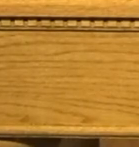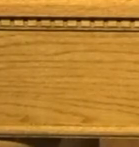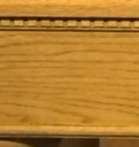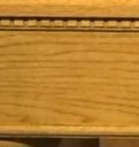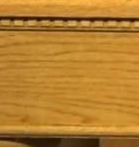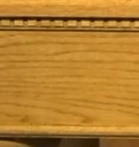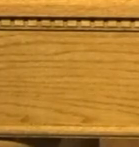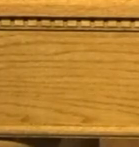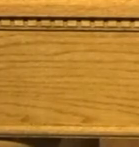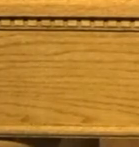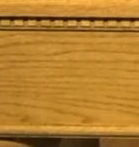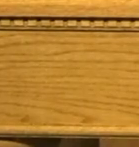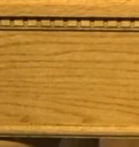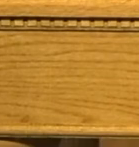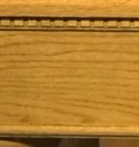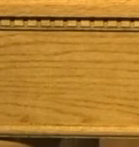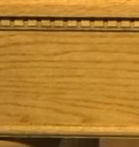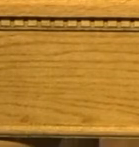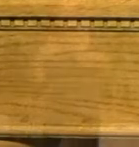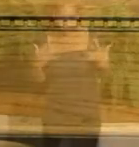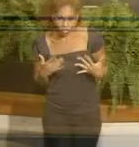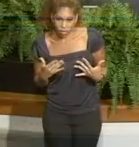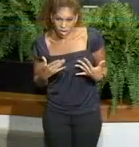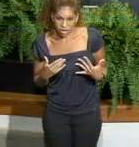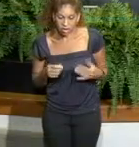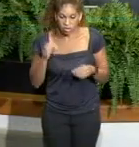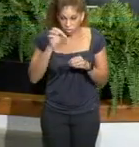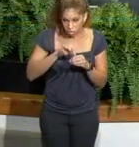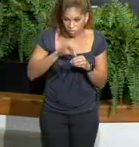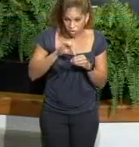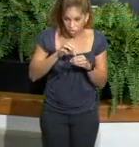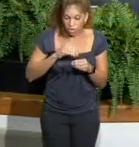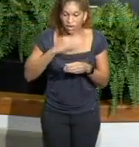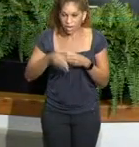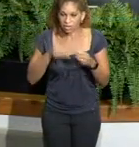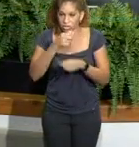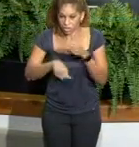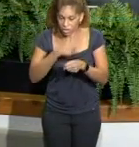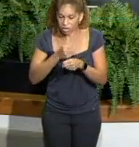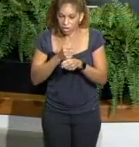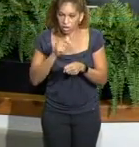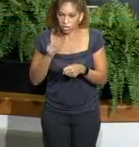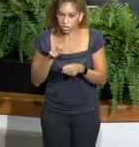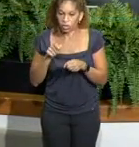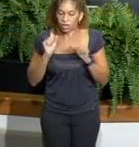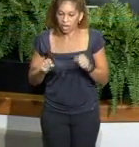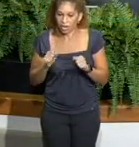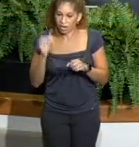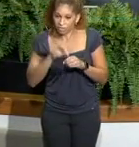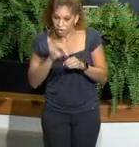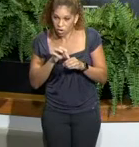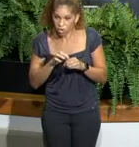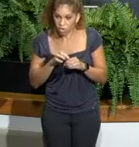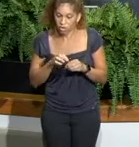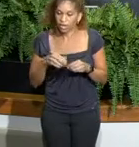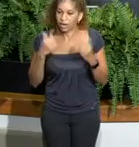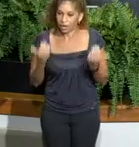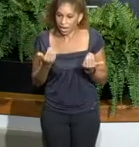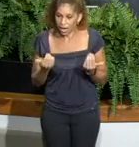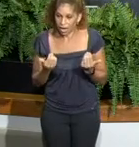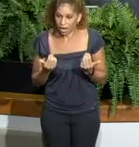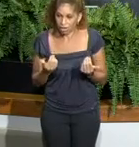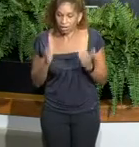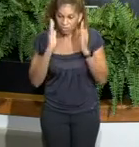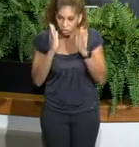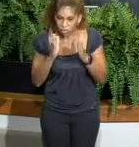don't have to wait to vote next year. You can vote right now. You can organize your mind